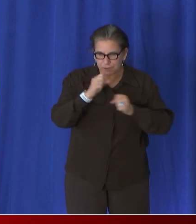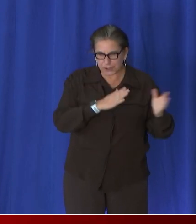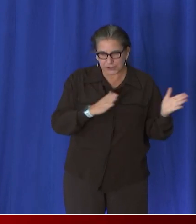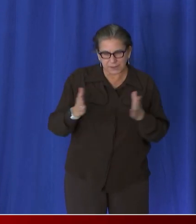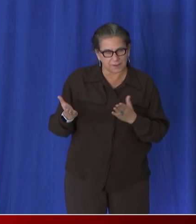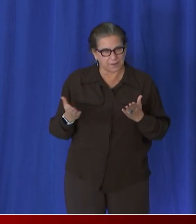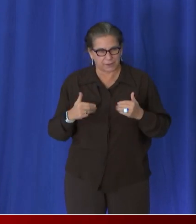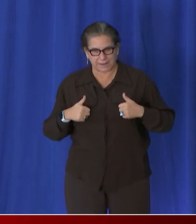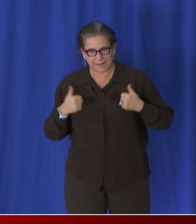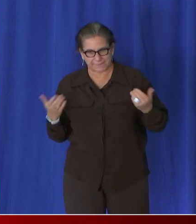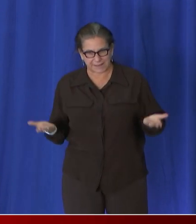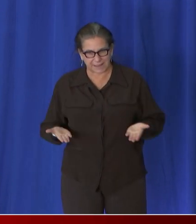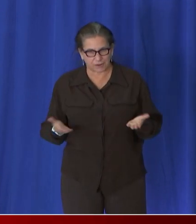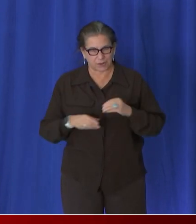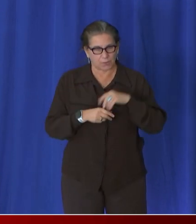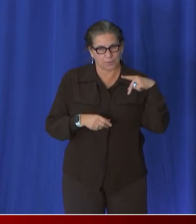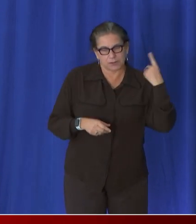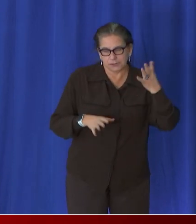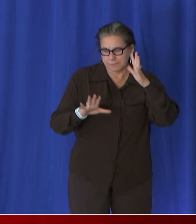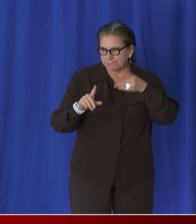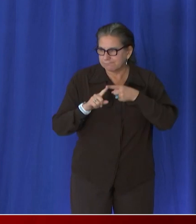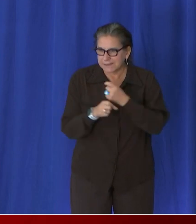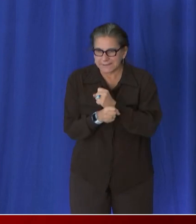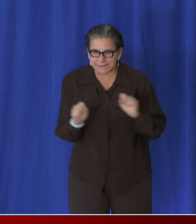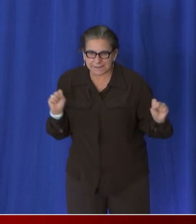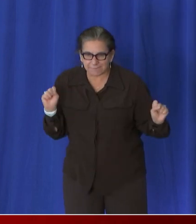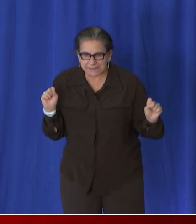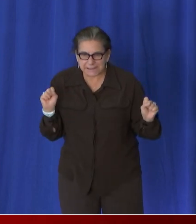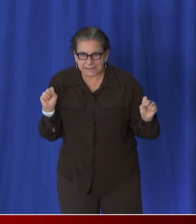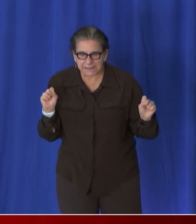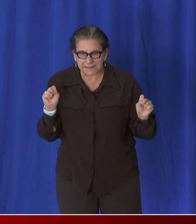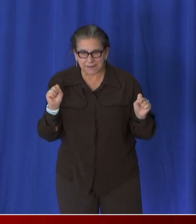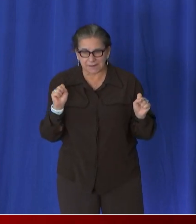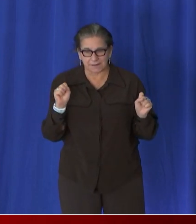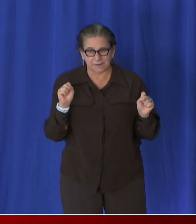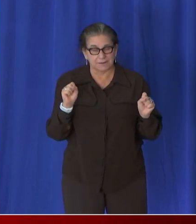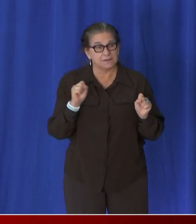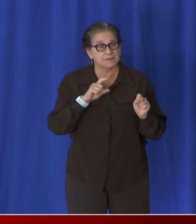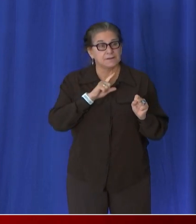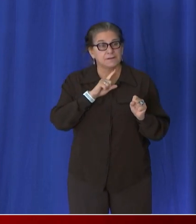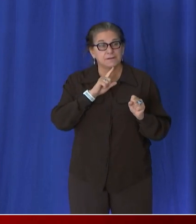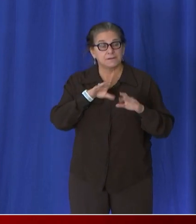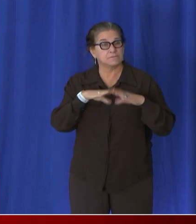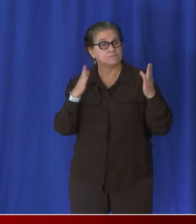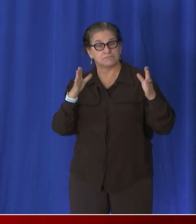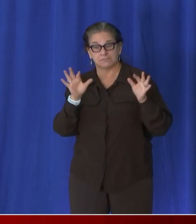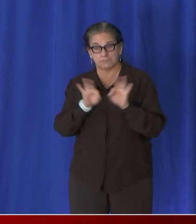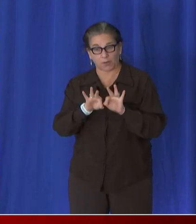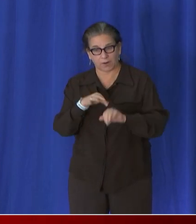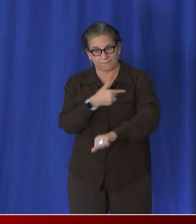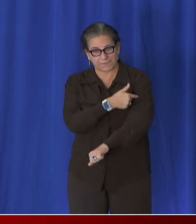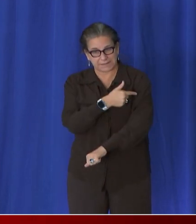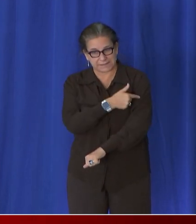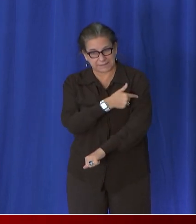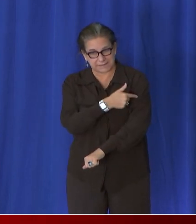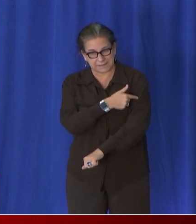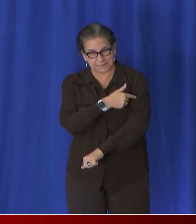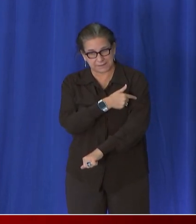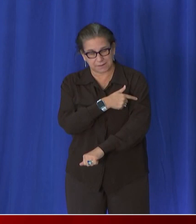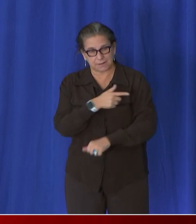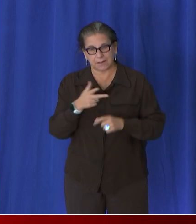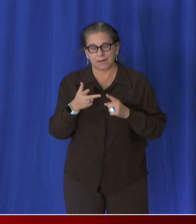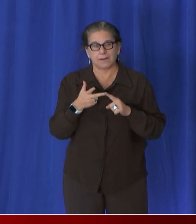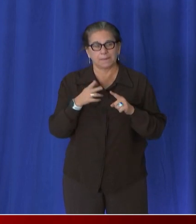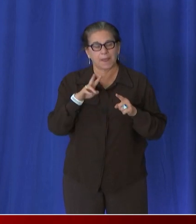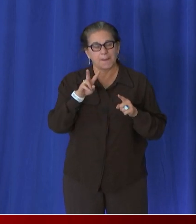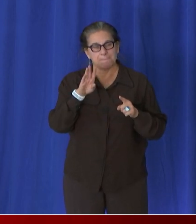to stress the critical importance of getting vaccinated and boosted. So to kick things off, I'm going to ask DC Health and